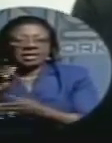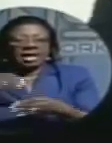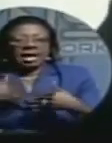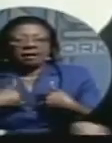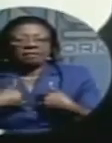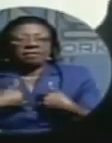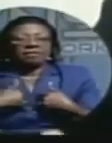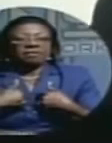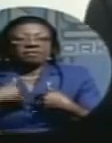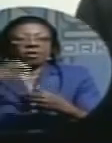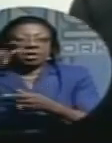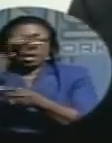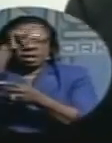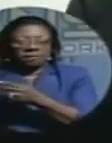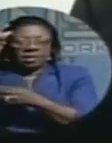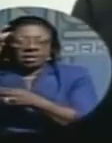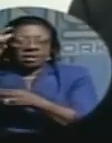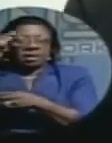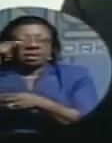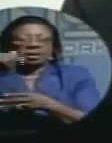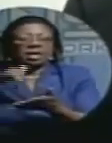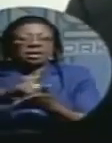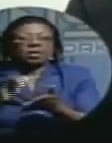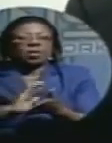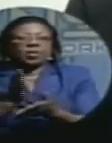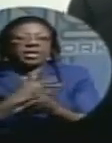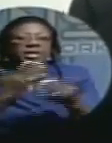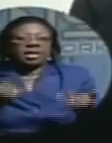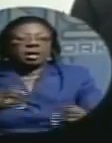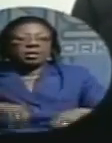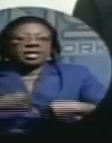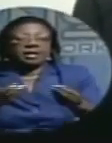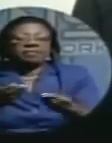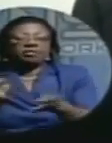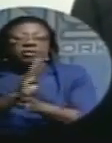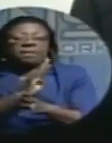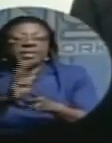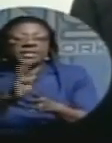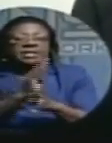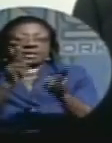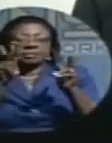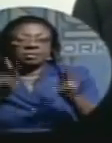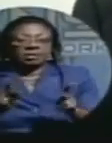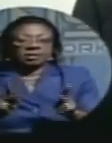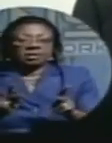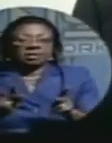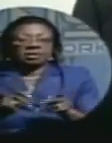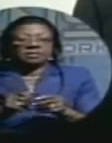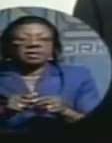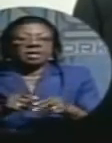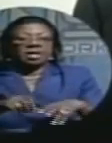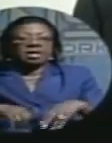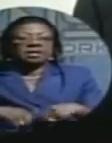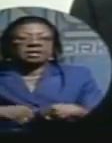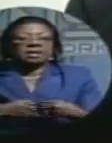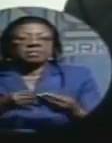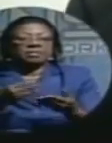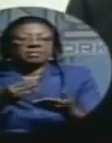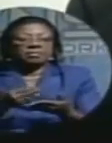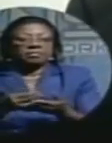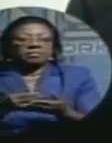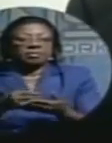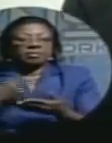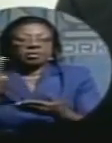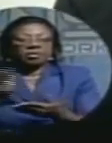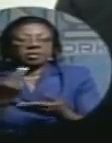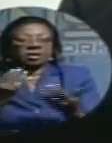So it's not direct cash, but for example, if we have made some contributions to BEC to help support them, then we are